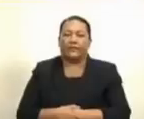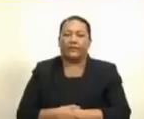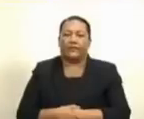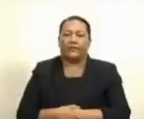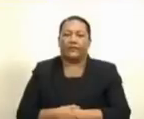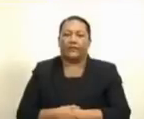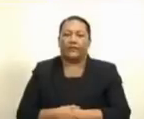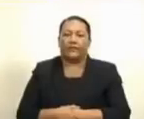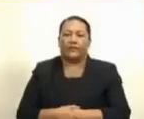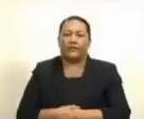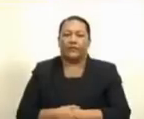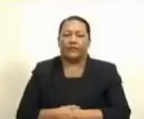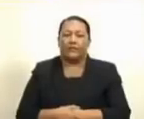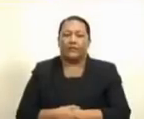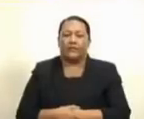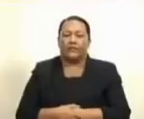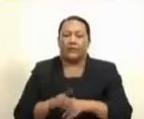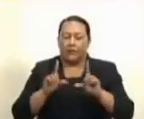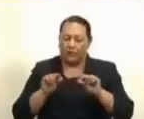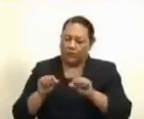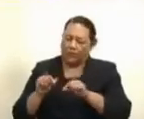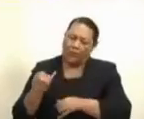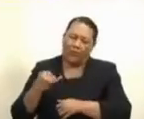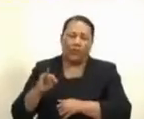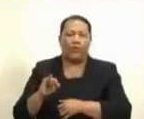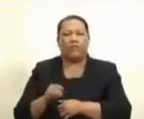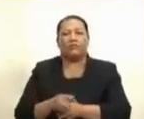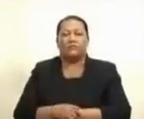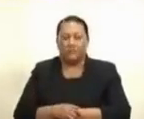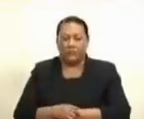I admit our wrongdoings.